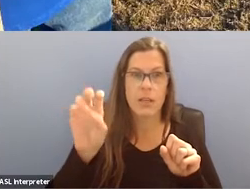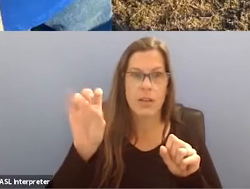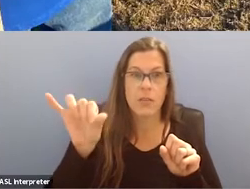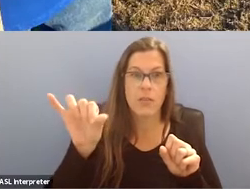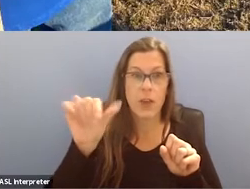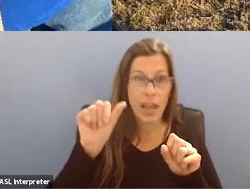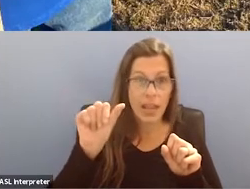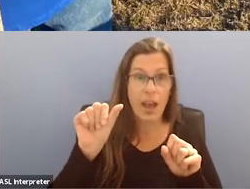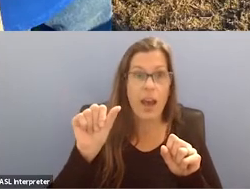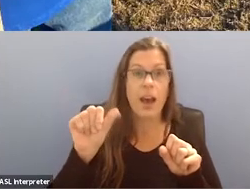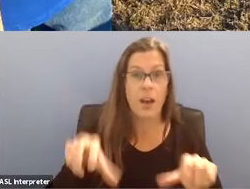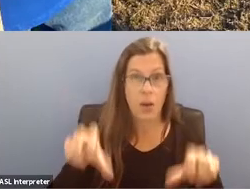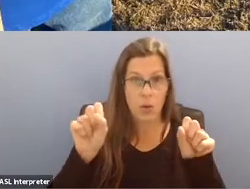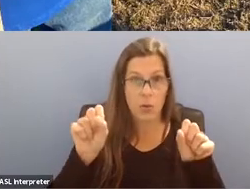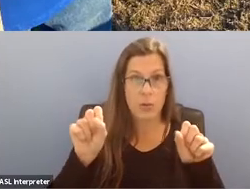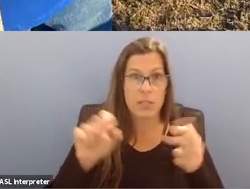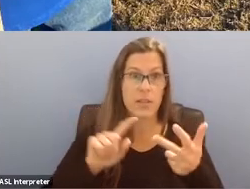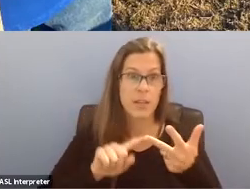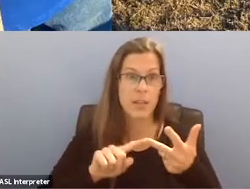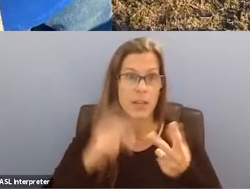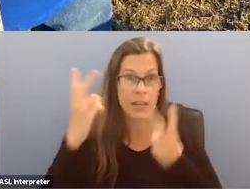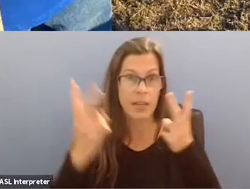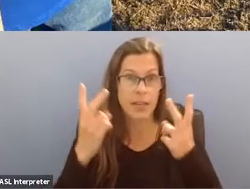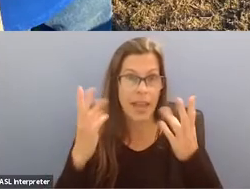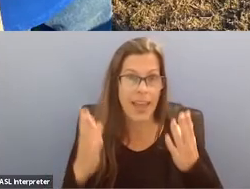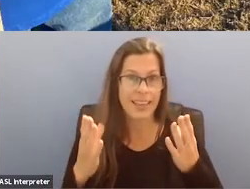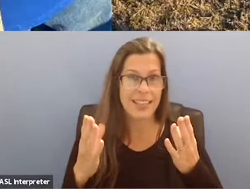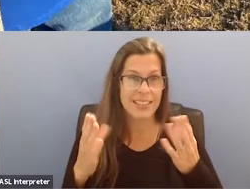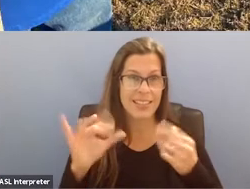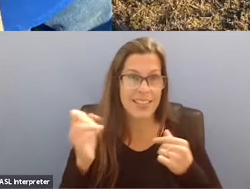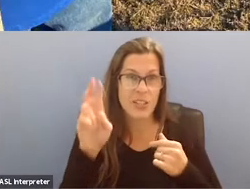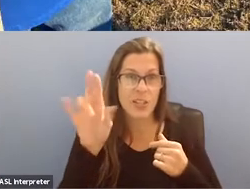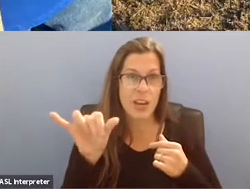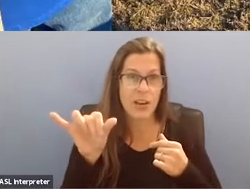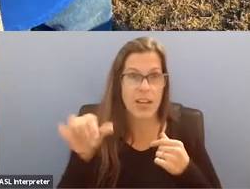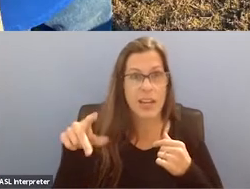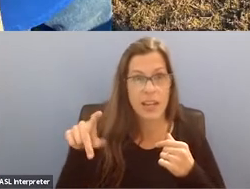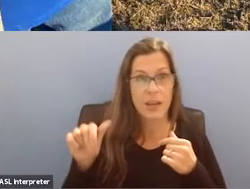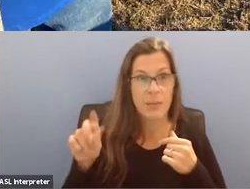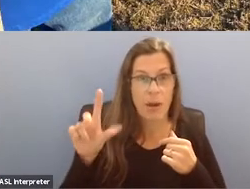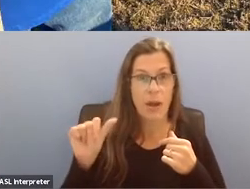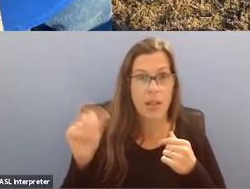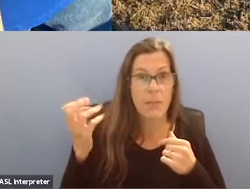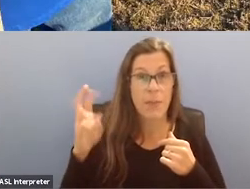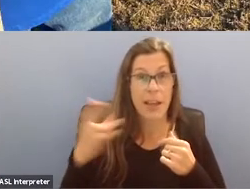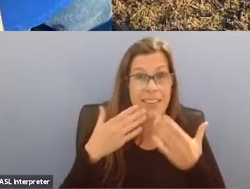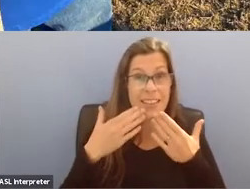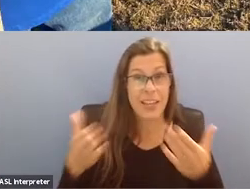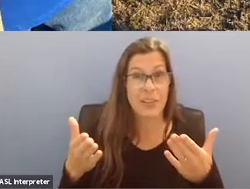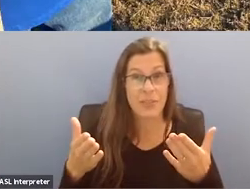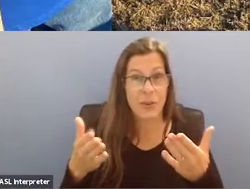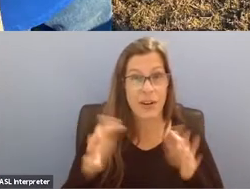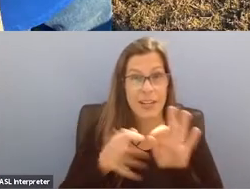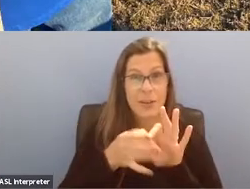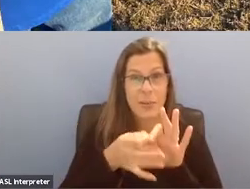Jerry Barrier is of course our guest today. Paula Mayer is here. Thank you for providing sign language